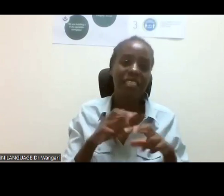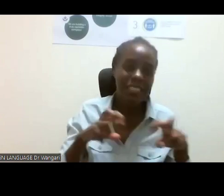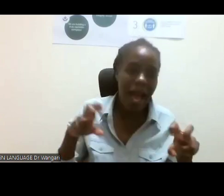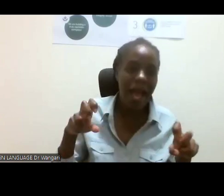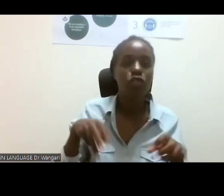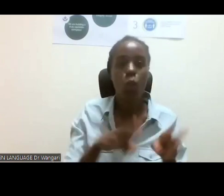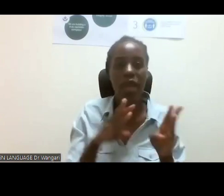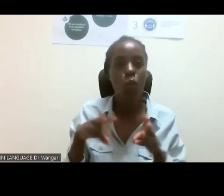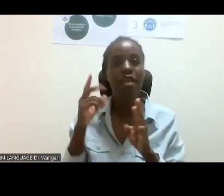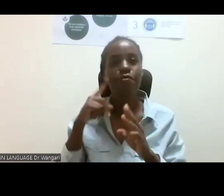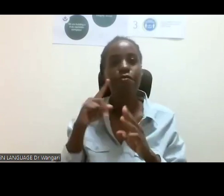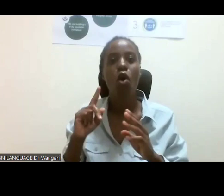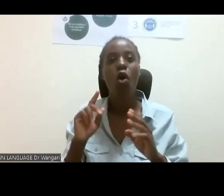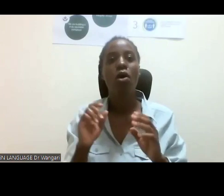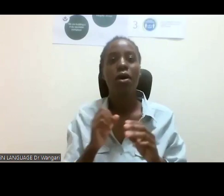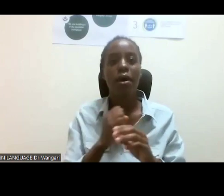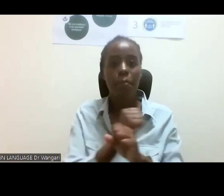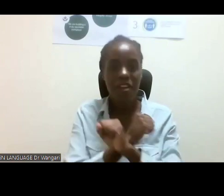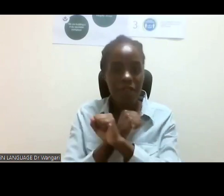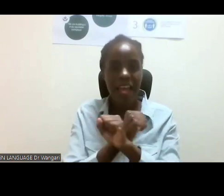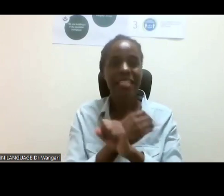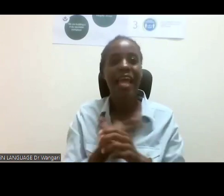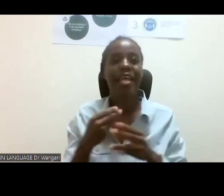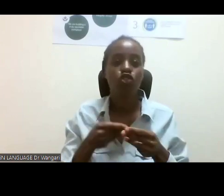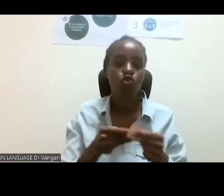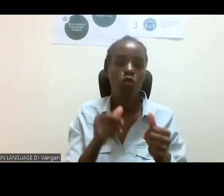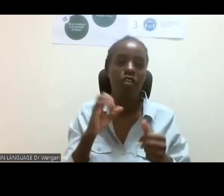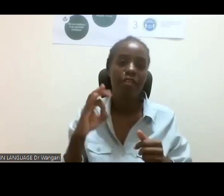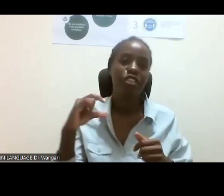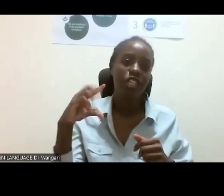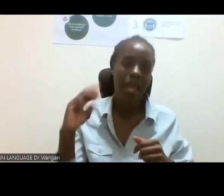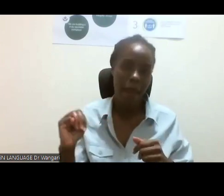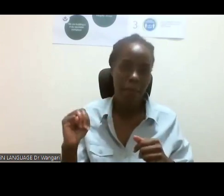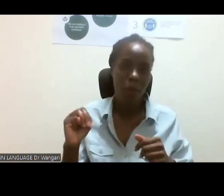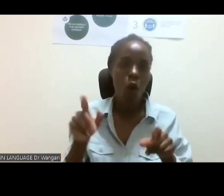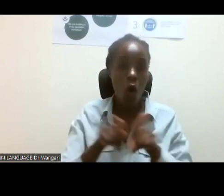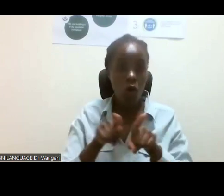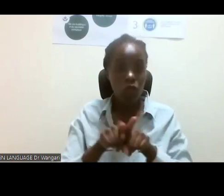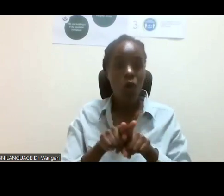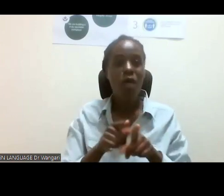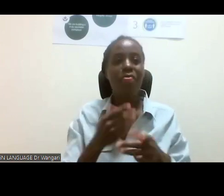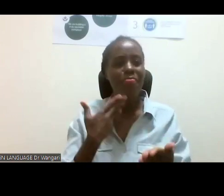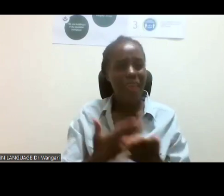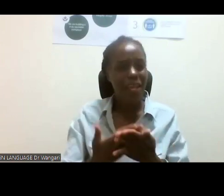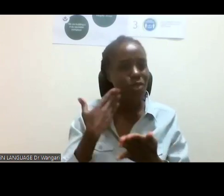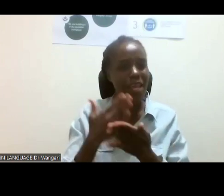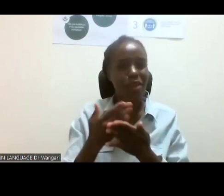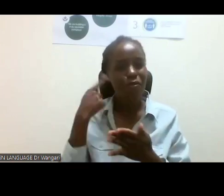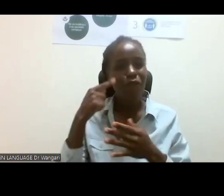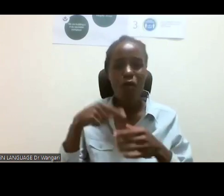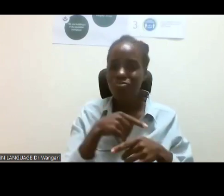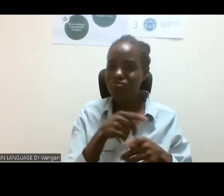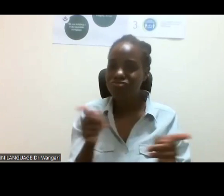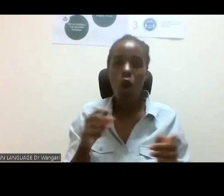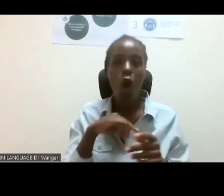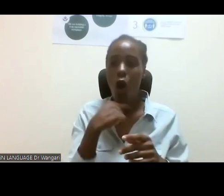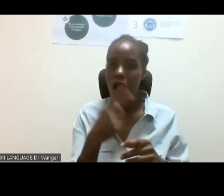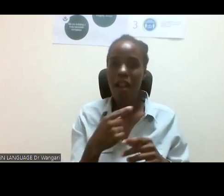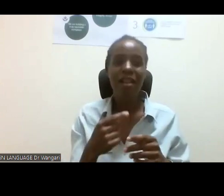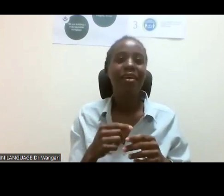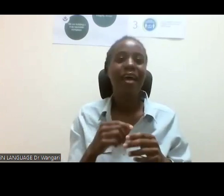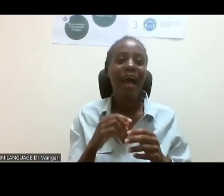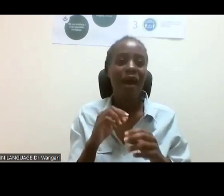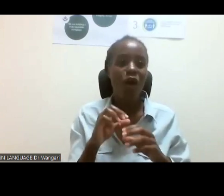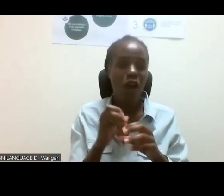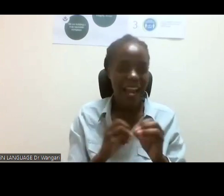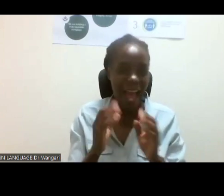and response. I therefore want to compliment the girl generation for the well thought out idea of having this virtual meeting at this moment when the